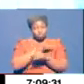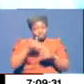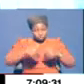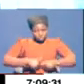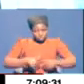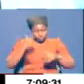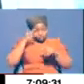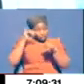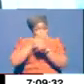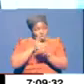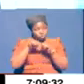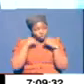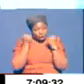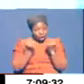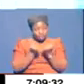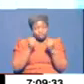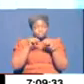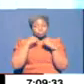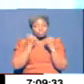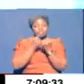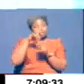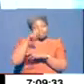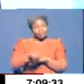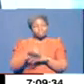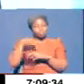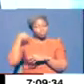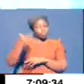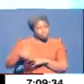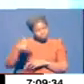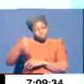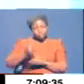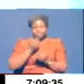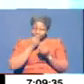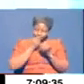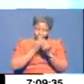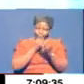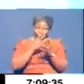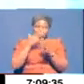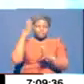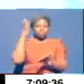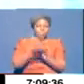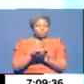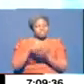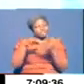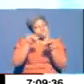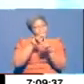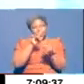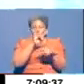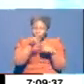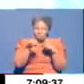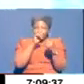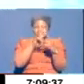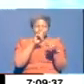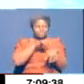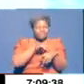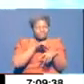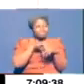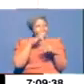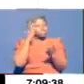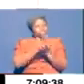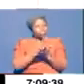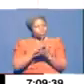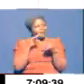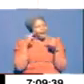society, society must endeavor to tell the truth, even when it hurts, because the truth shall set us